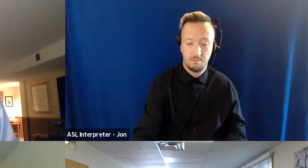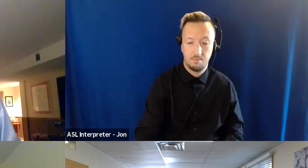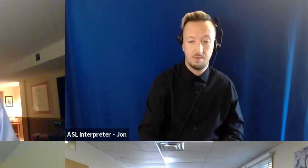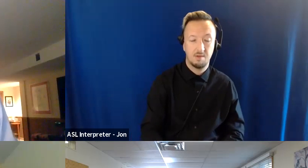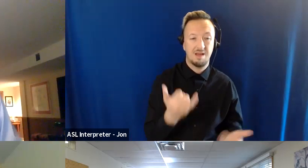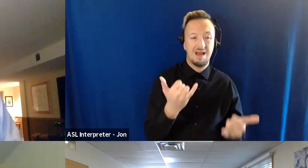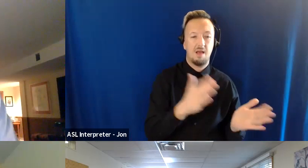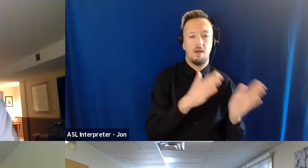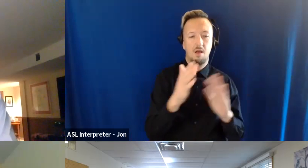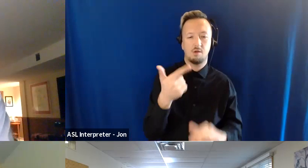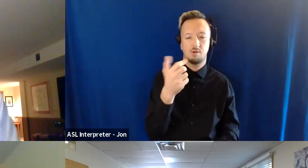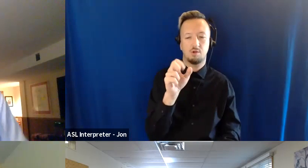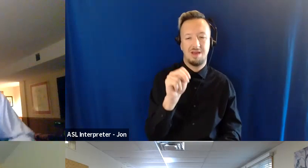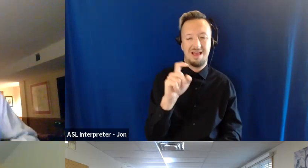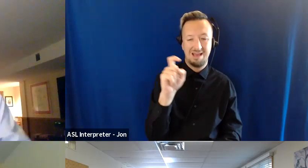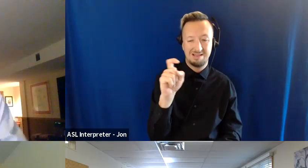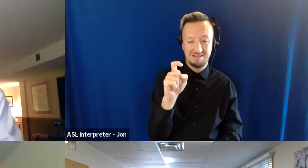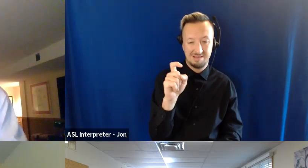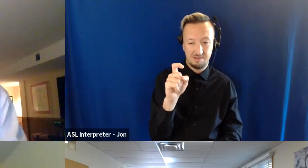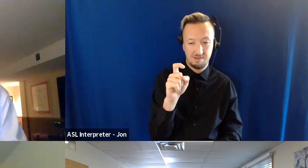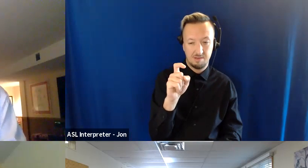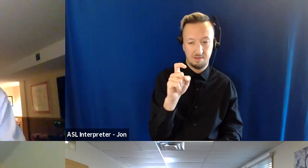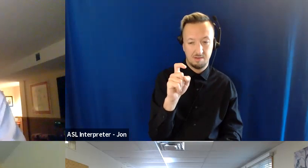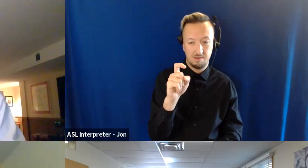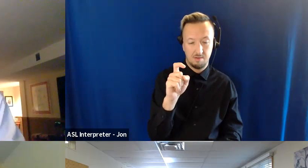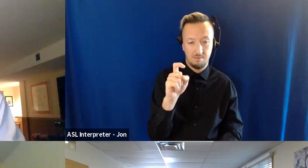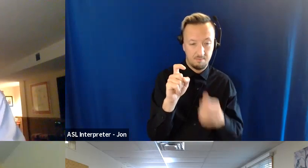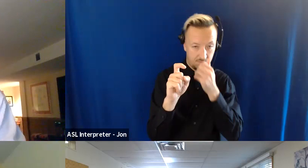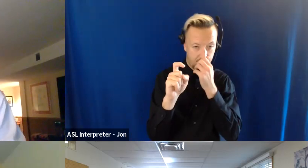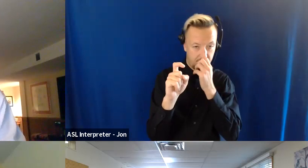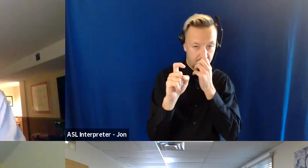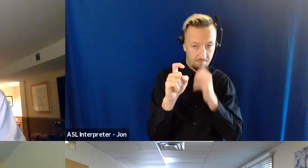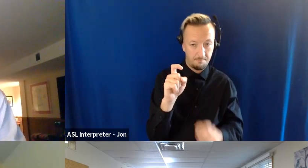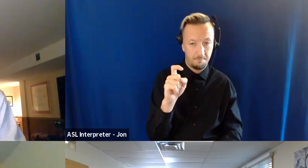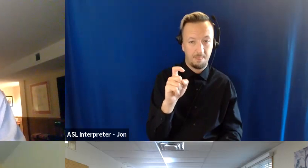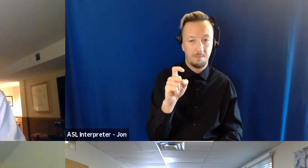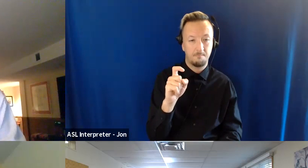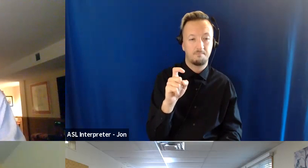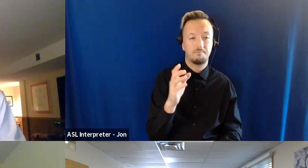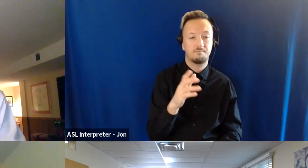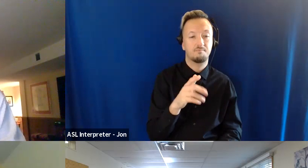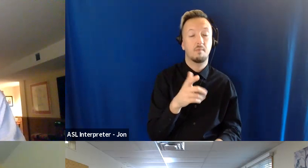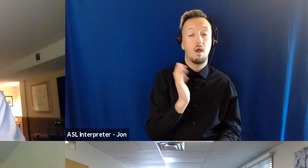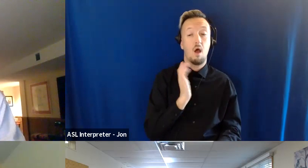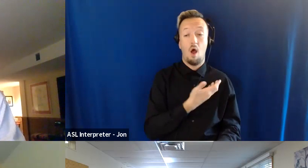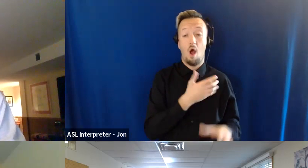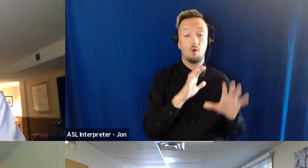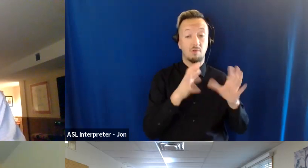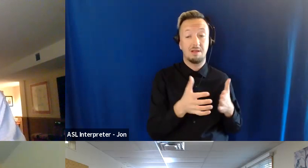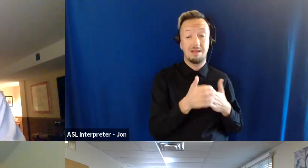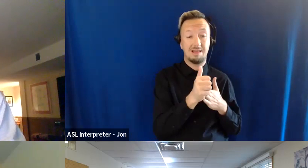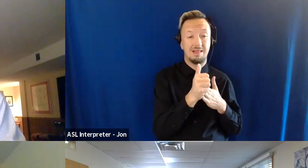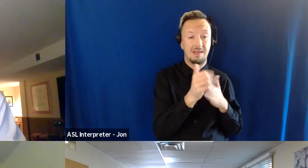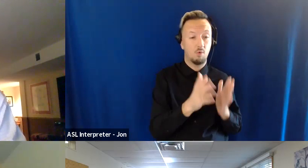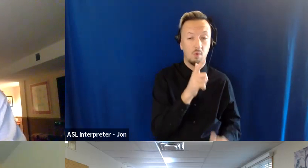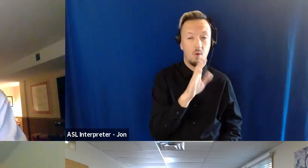get started with Ian. Leaders of our generation. So one of my favorites is Wade